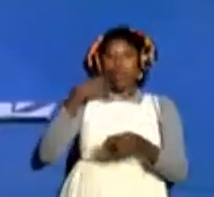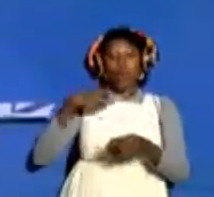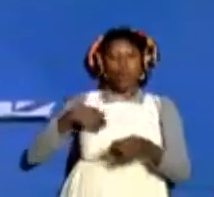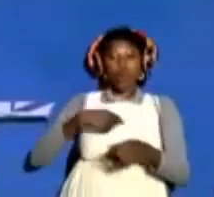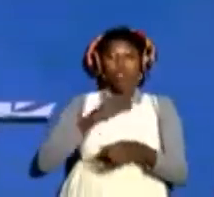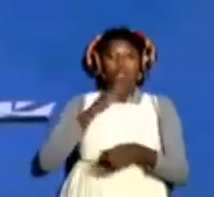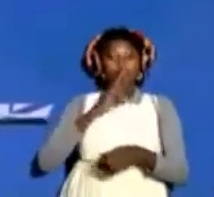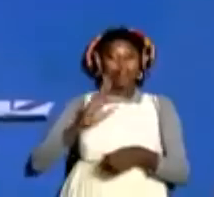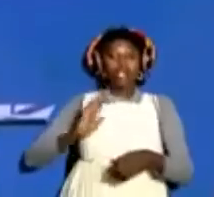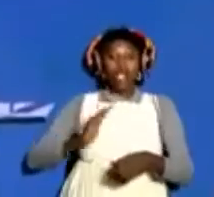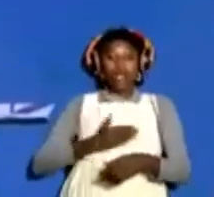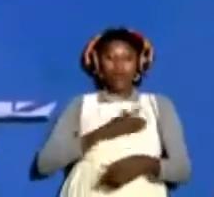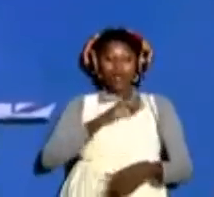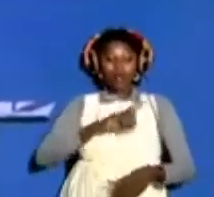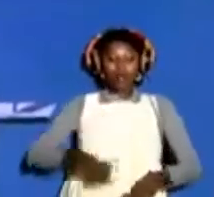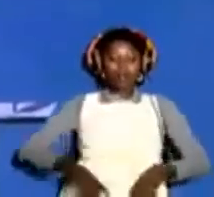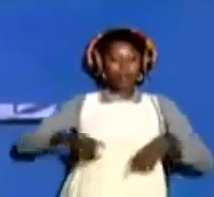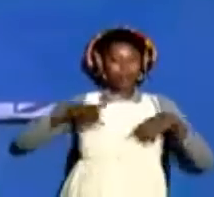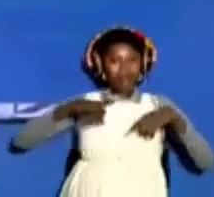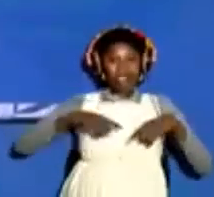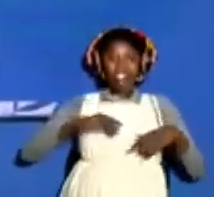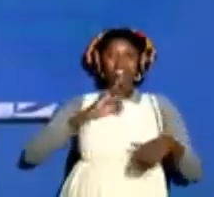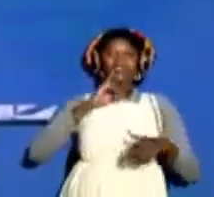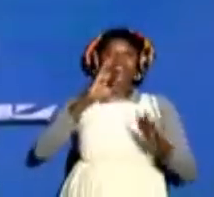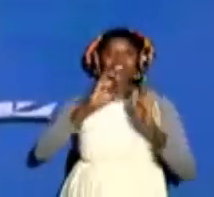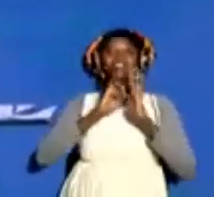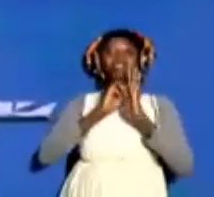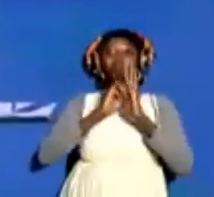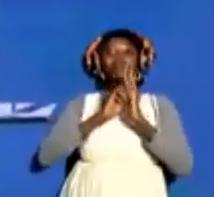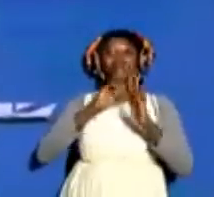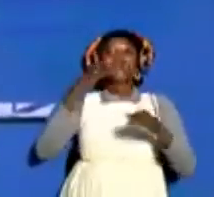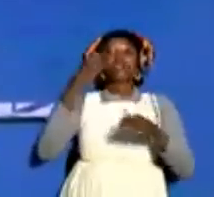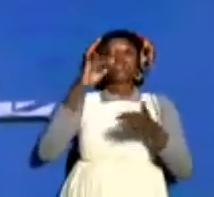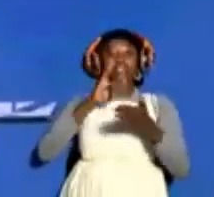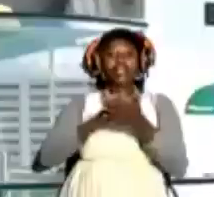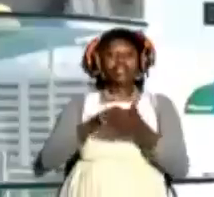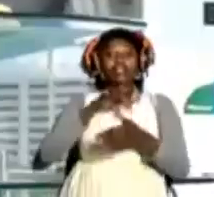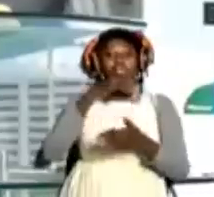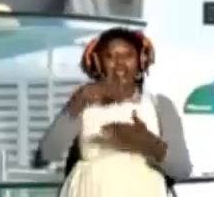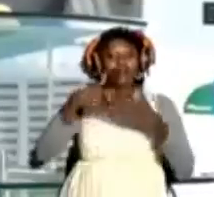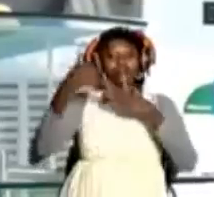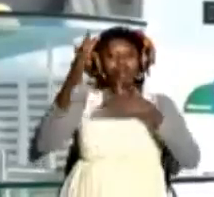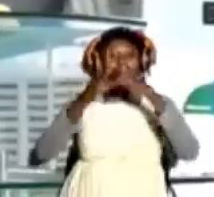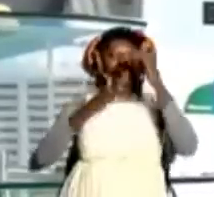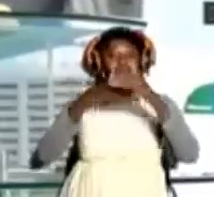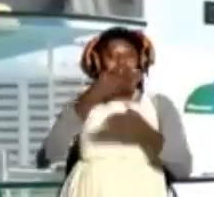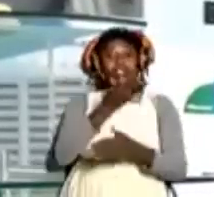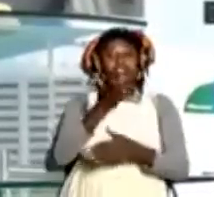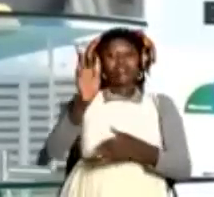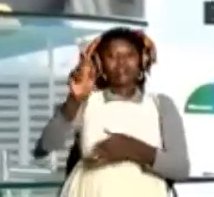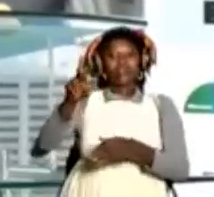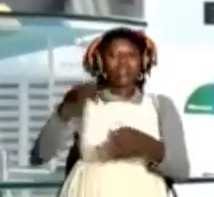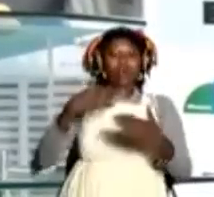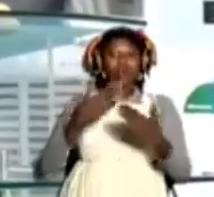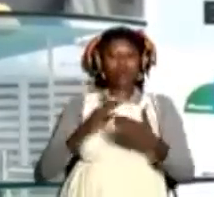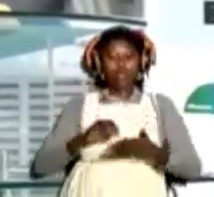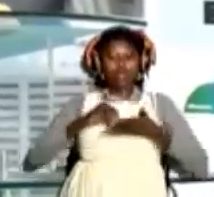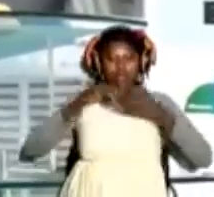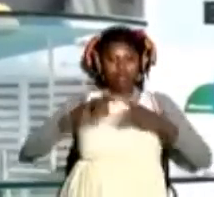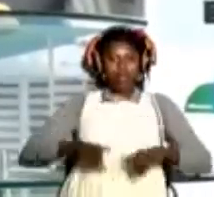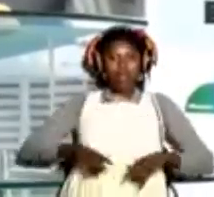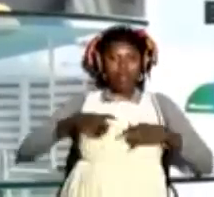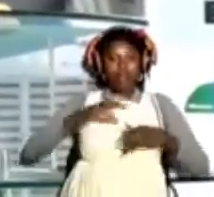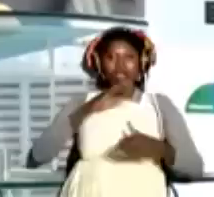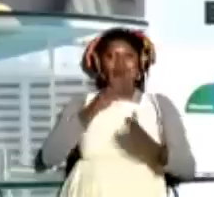bedrock upon which they can build their own lives. May God help us to sow worthy